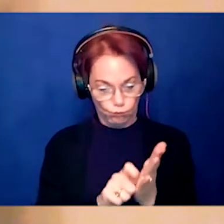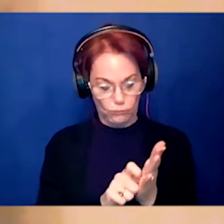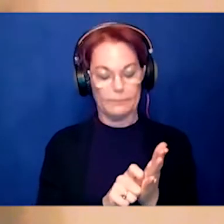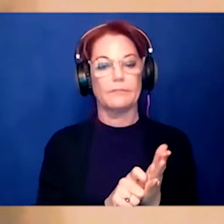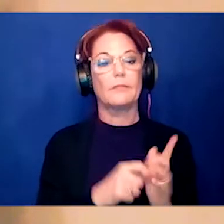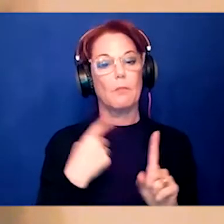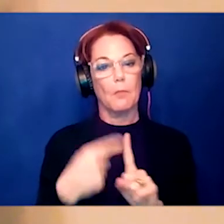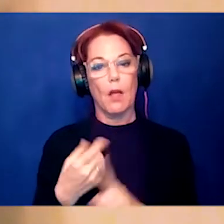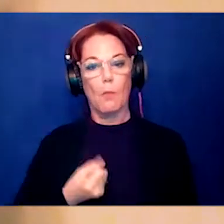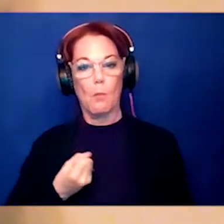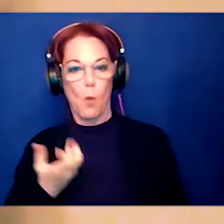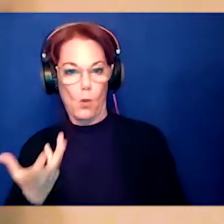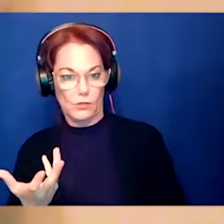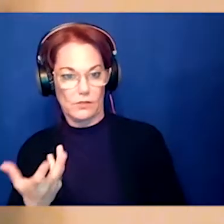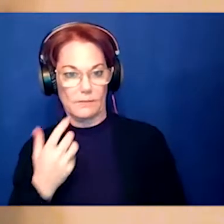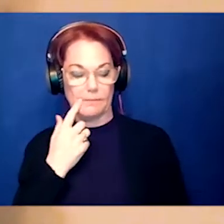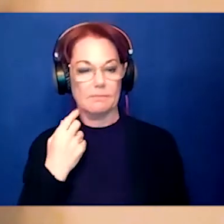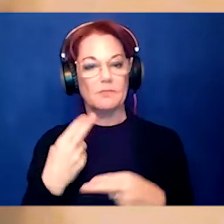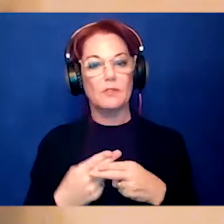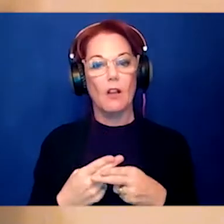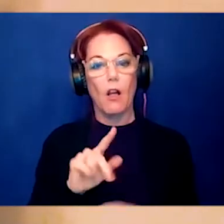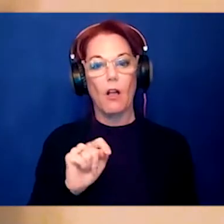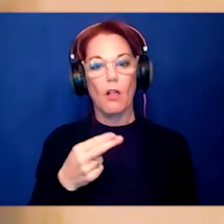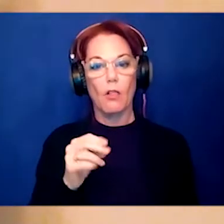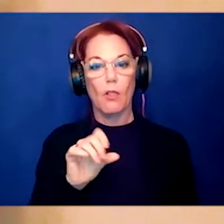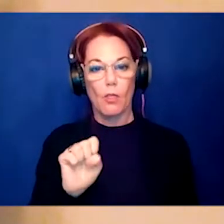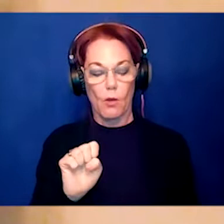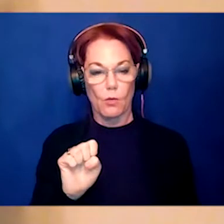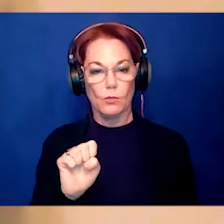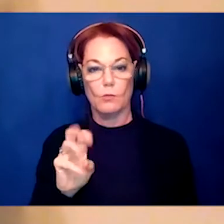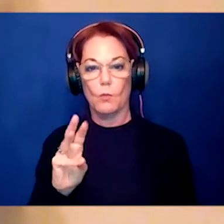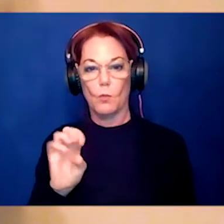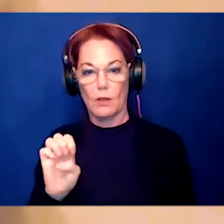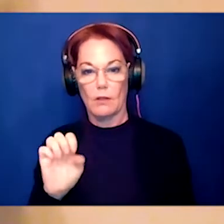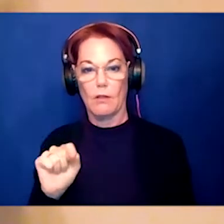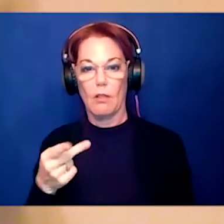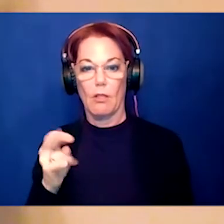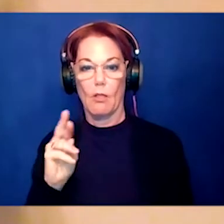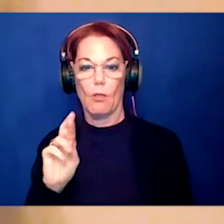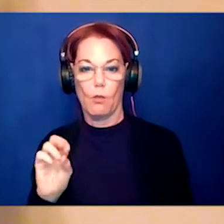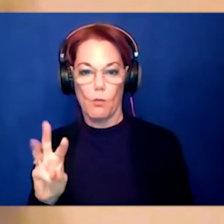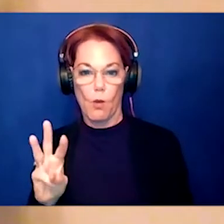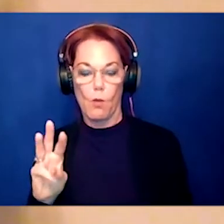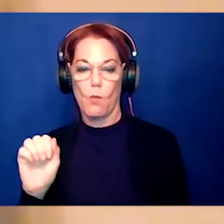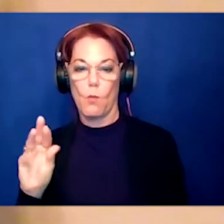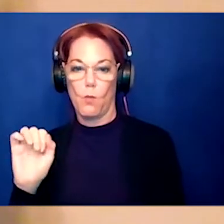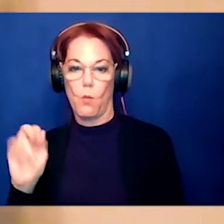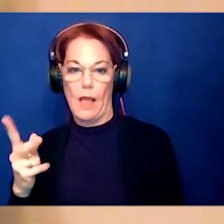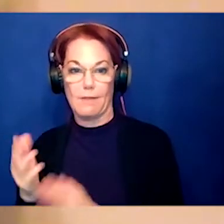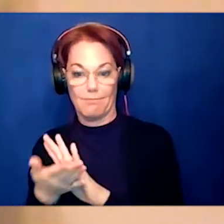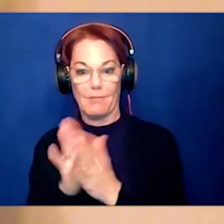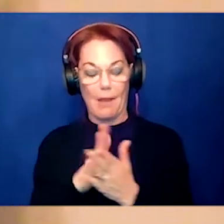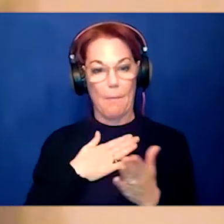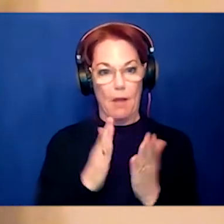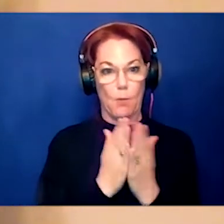One of those poems, Those We Throw Away Are Diamonds, became the title of my book. I lived in refugee camp until